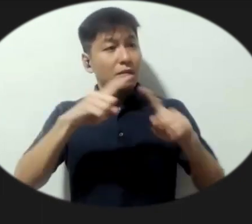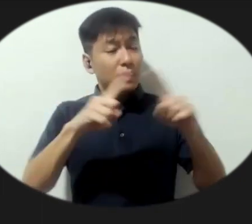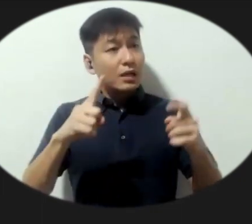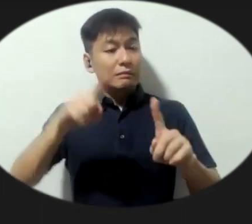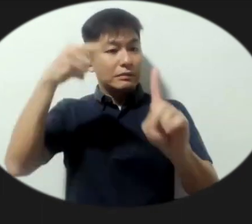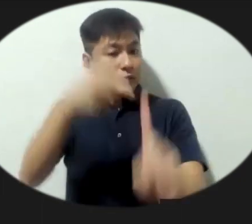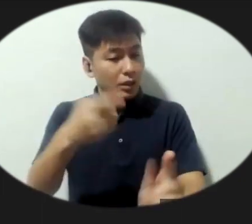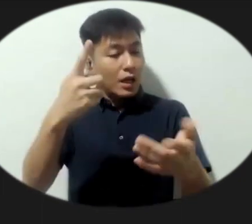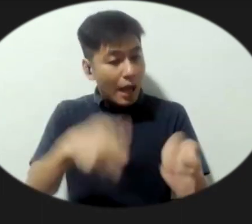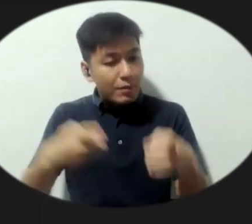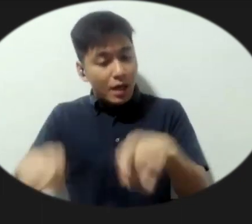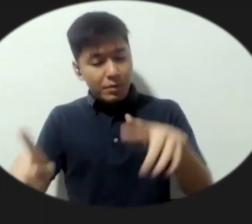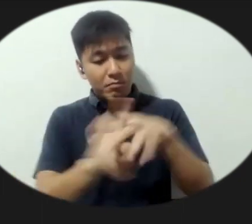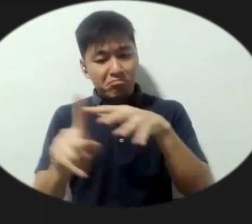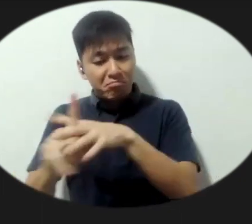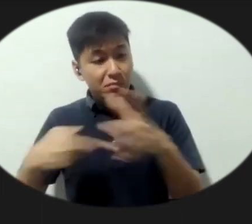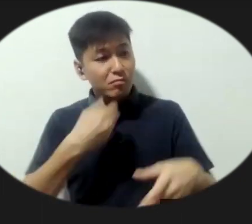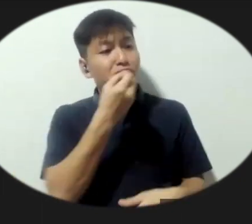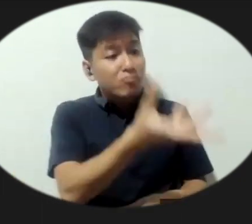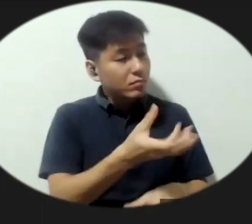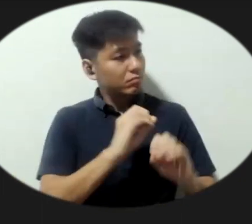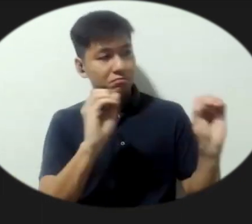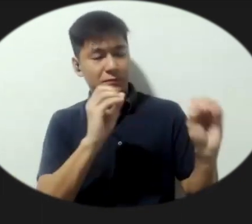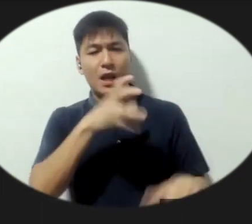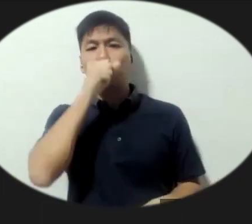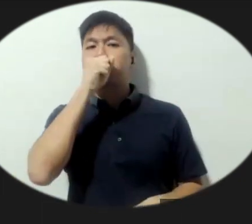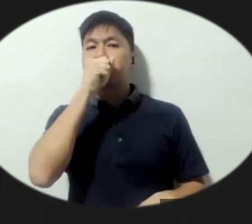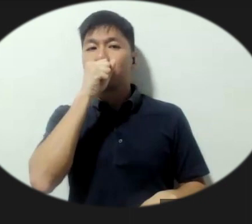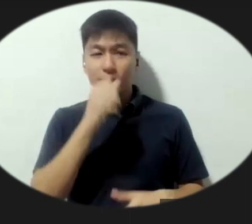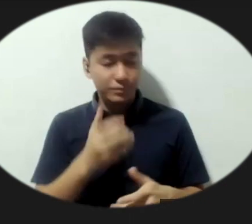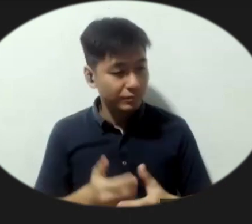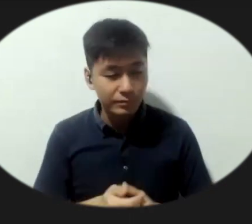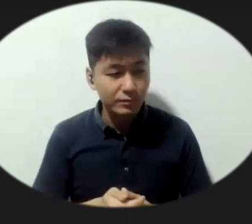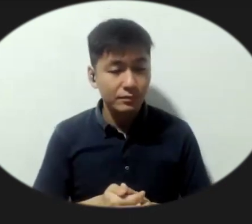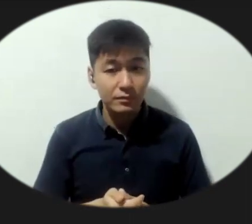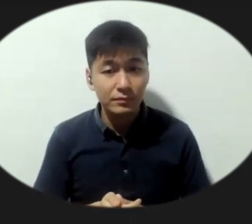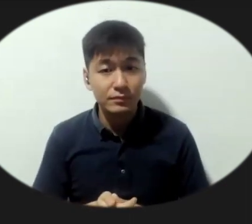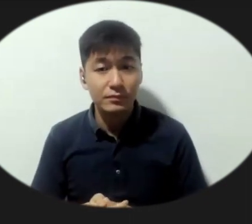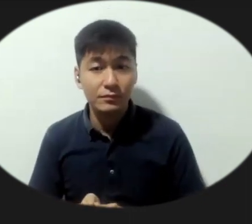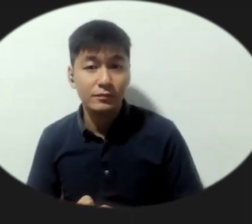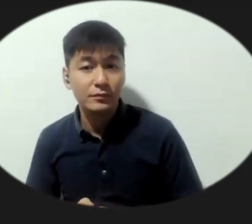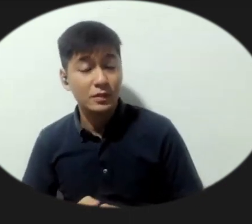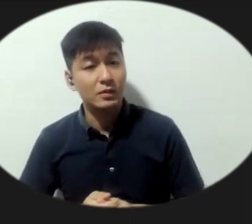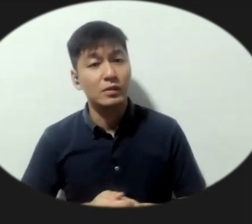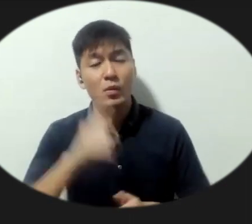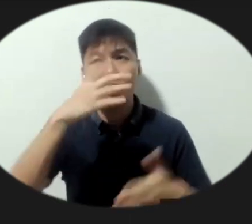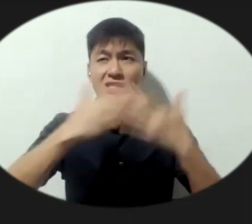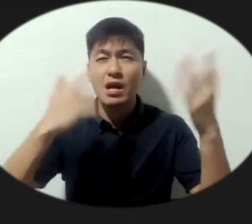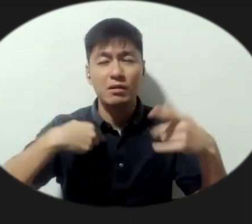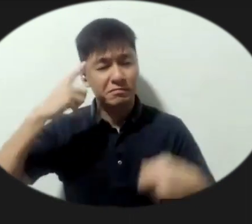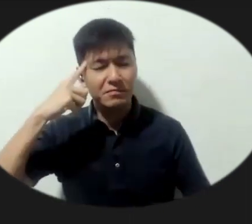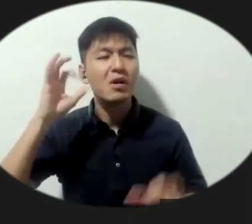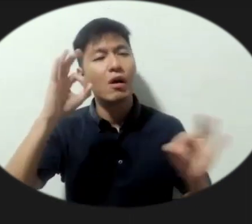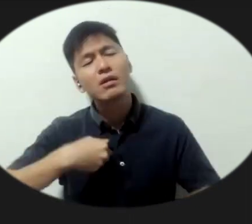and what we are going through and the violence that we had started experiencing. And so the day when we actually told the doctor, actually, we also